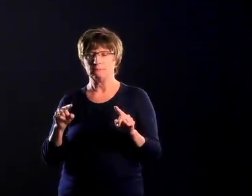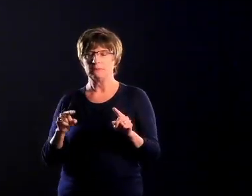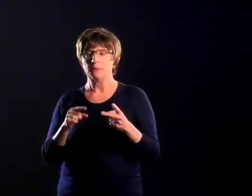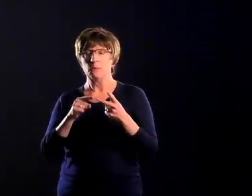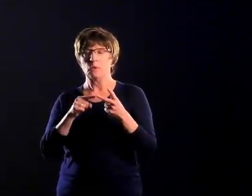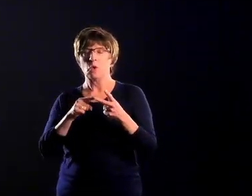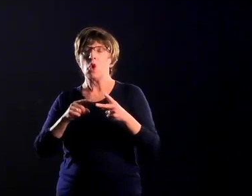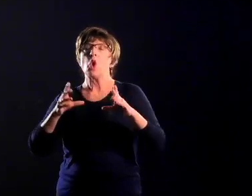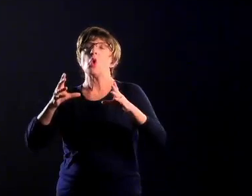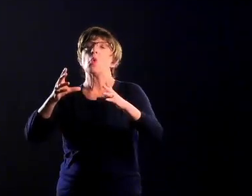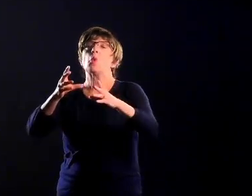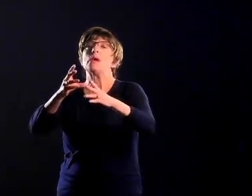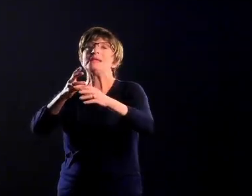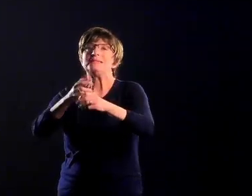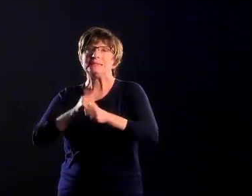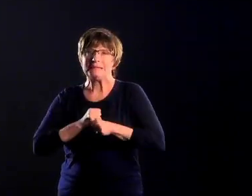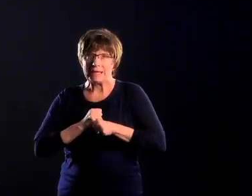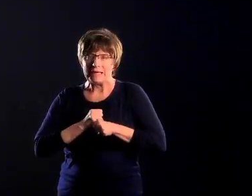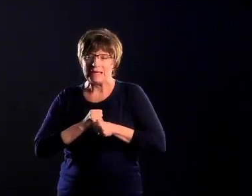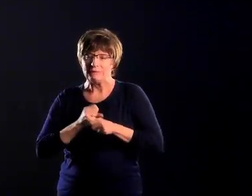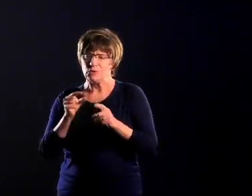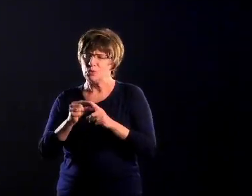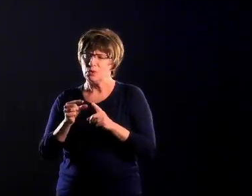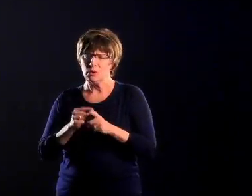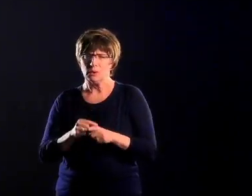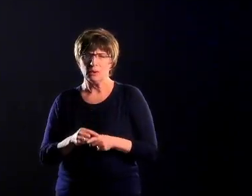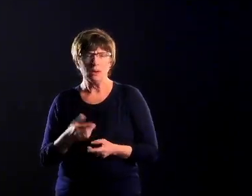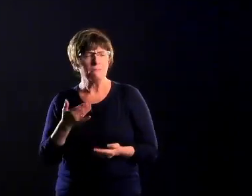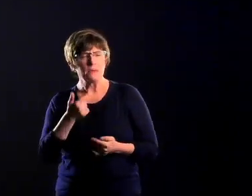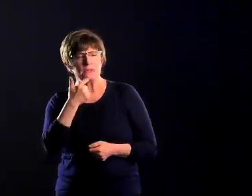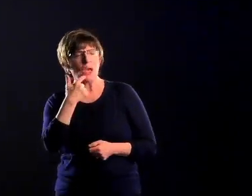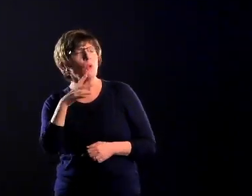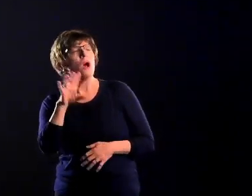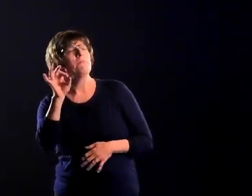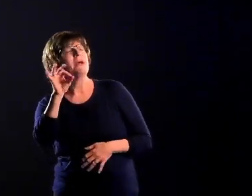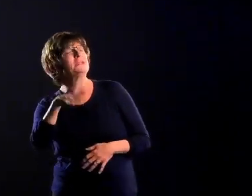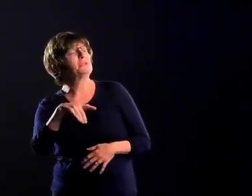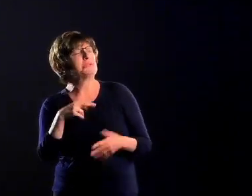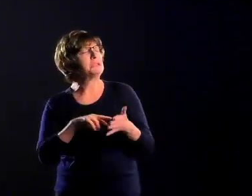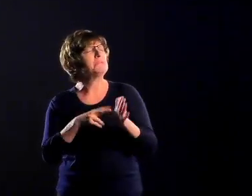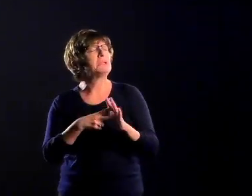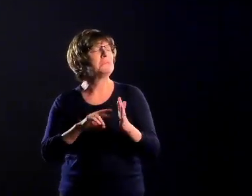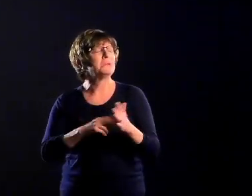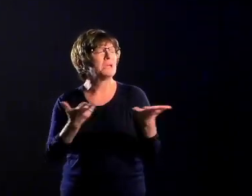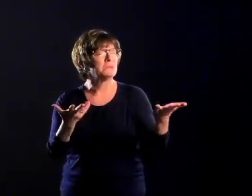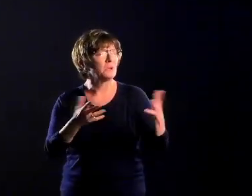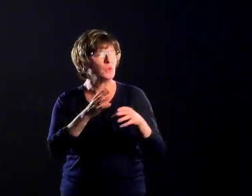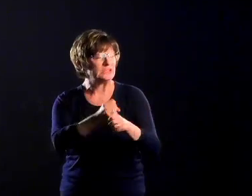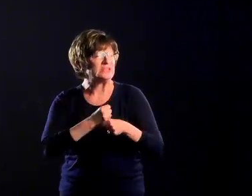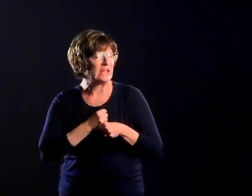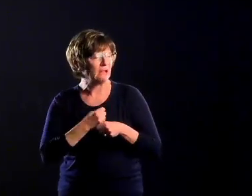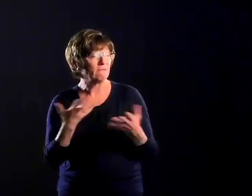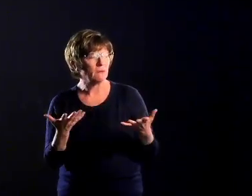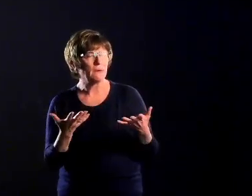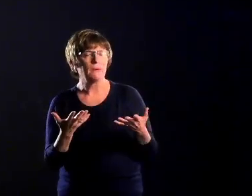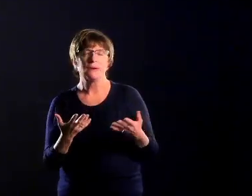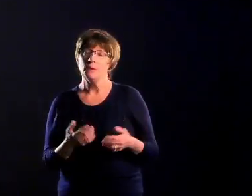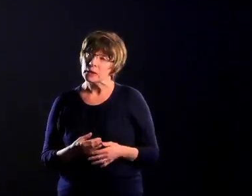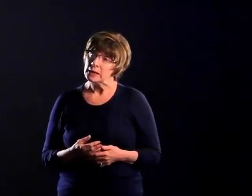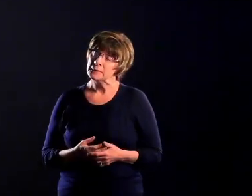it. To receive it. Now, you may say, well, Pastor, you know, what do you really mean by receiving it? Let me just say it this